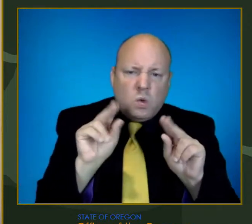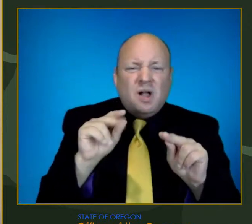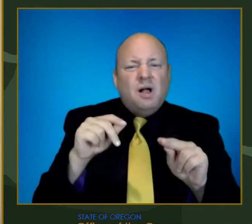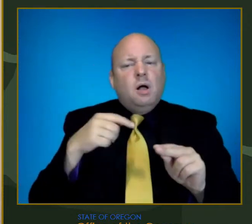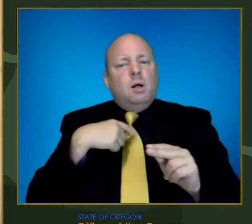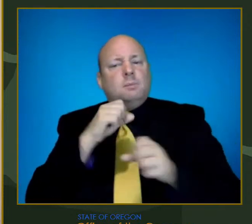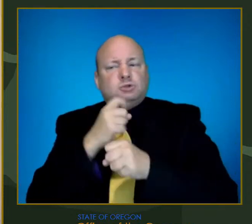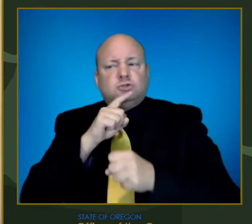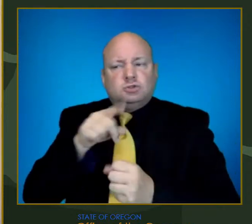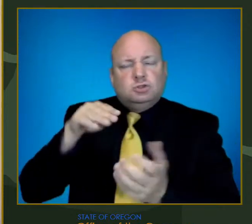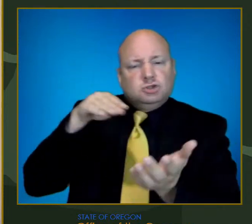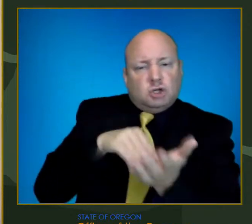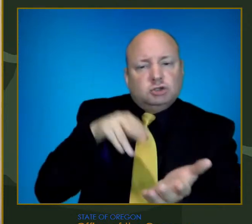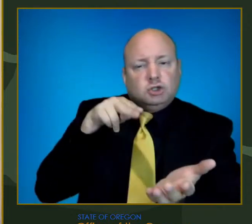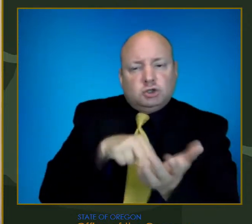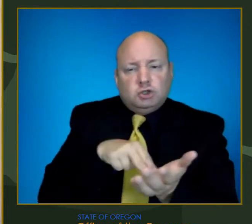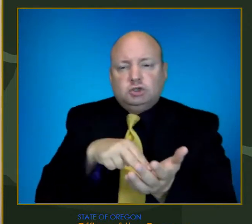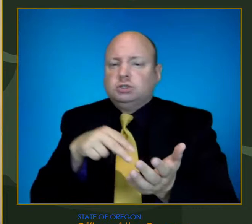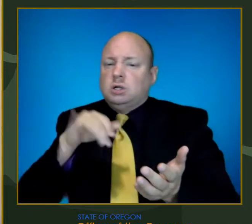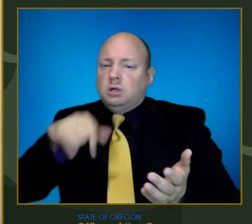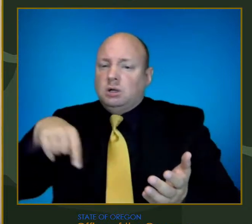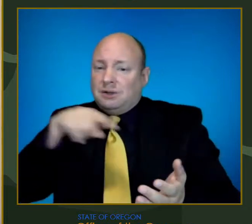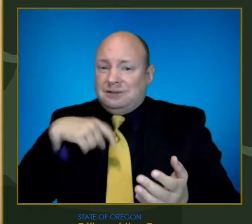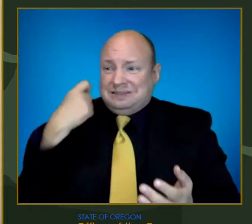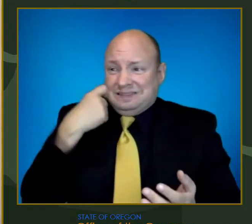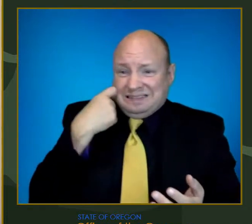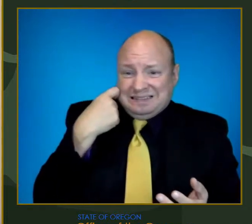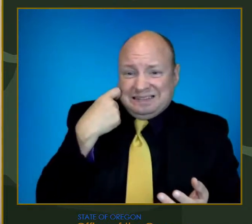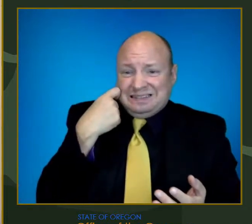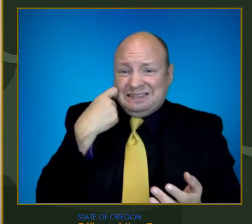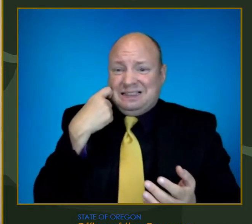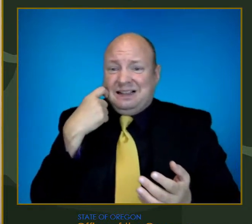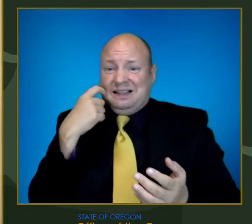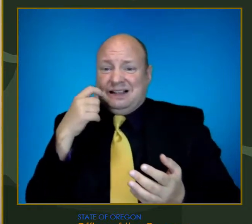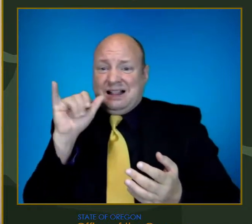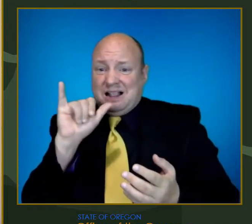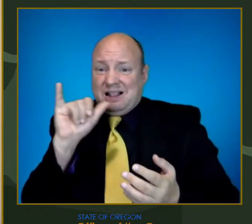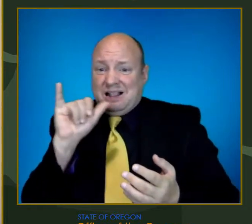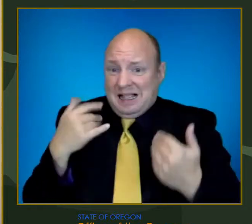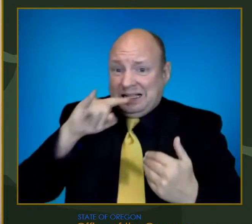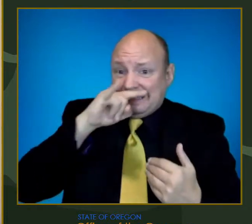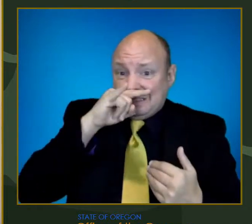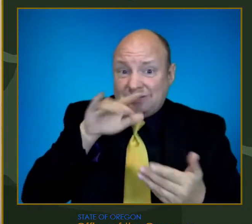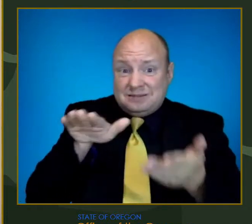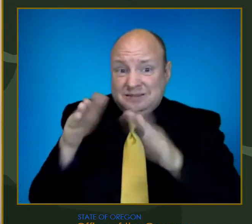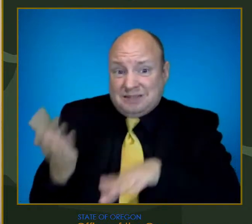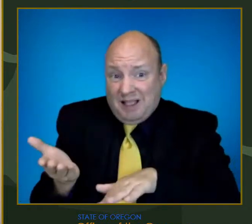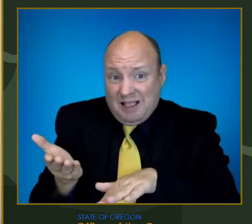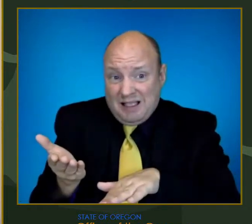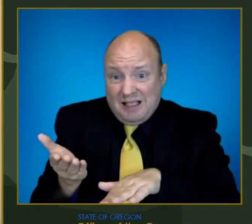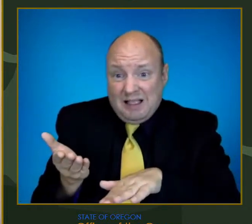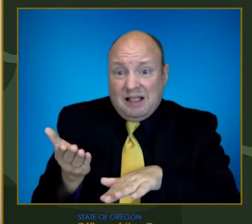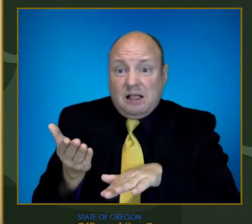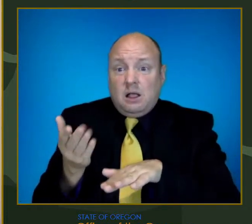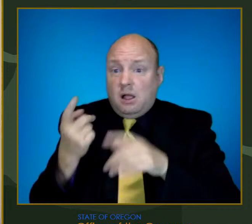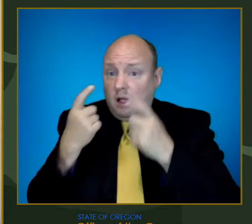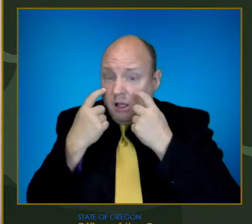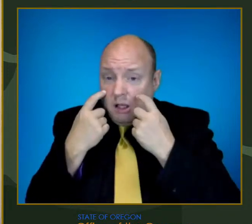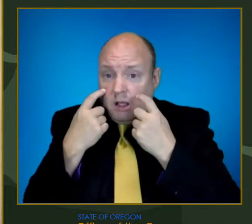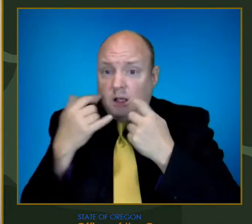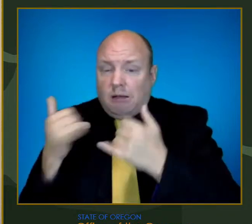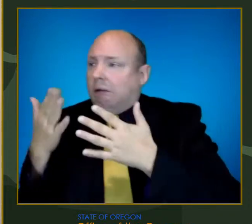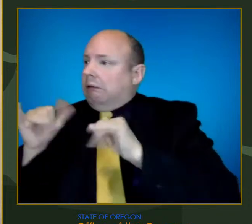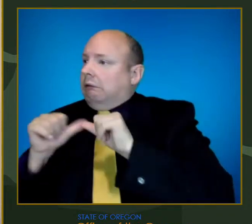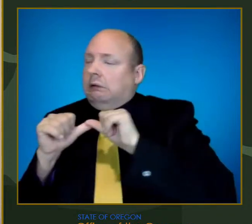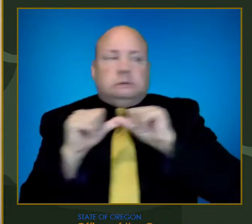of a young patient in the ICU in St. Charles, but turned right around to continue providing care to others. That's what they've done over